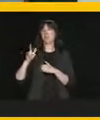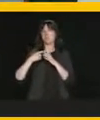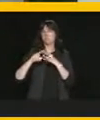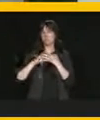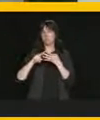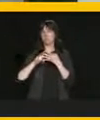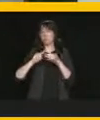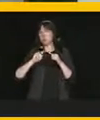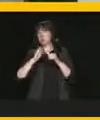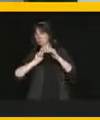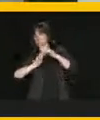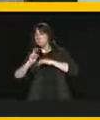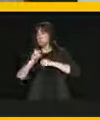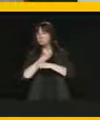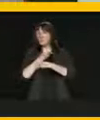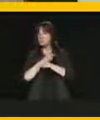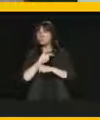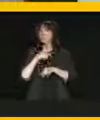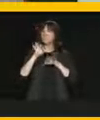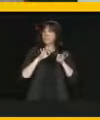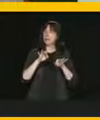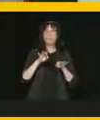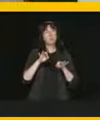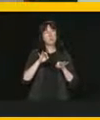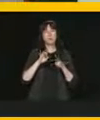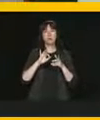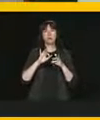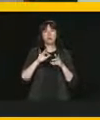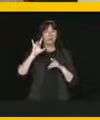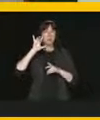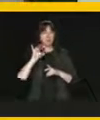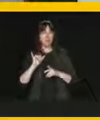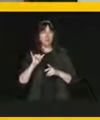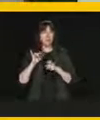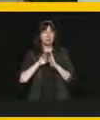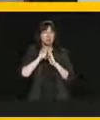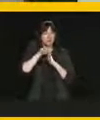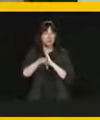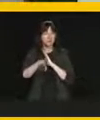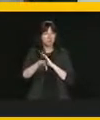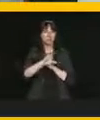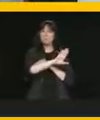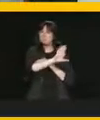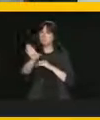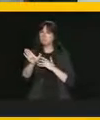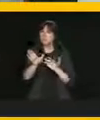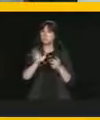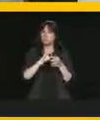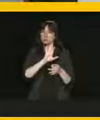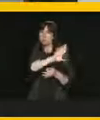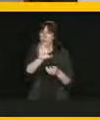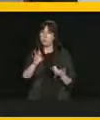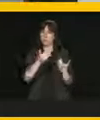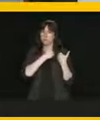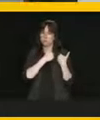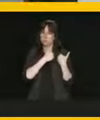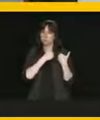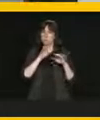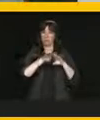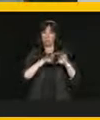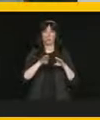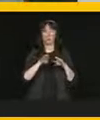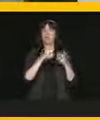modelling, I said that the path ahead was up to us. And the same holds true today. How many new cases there are, how